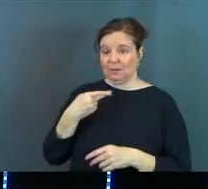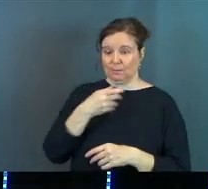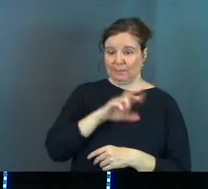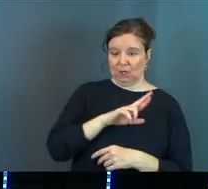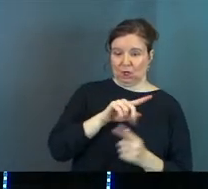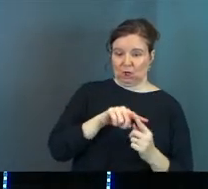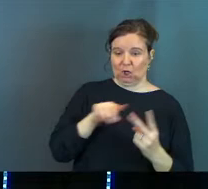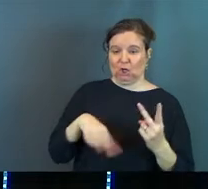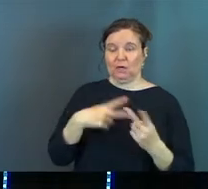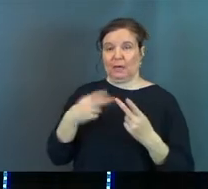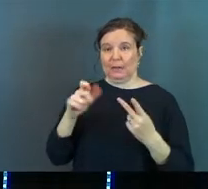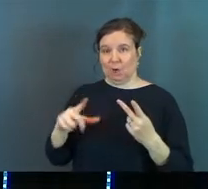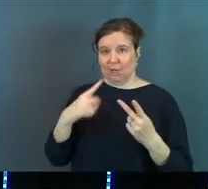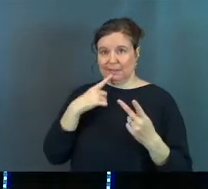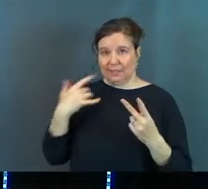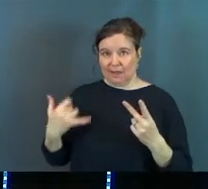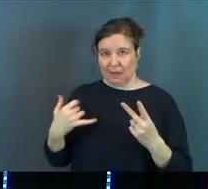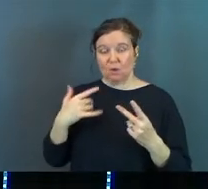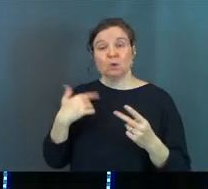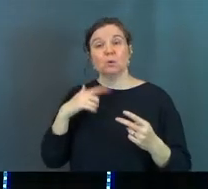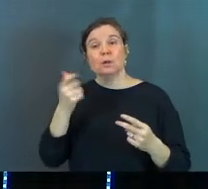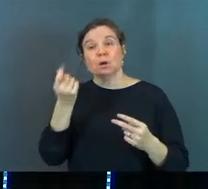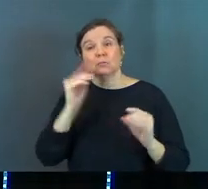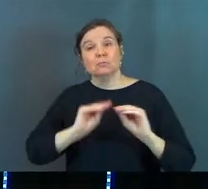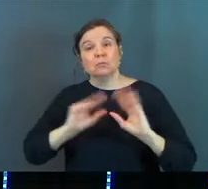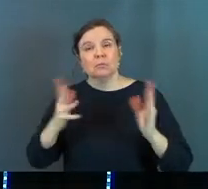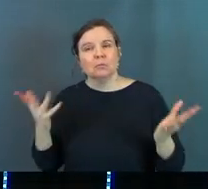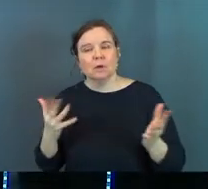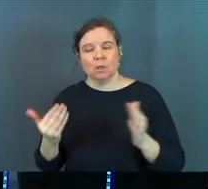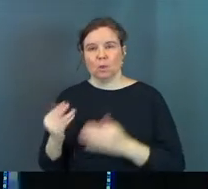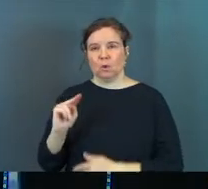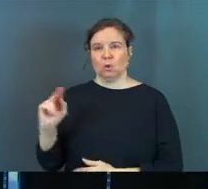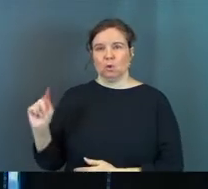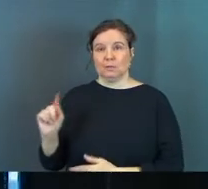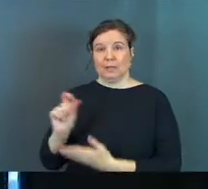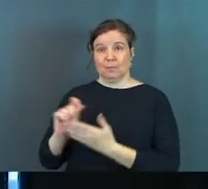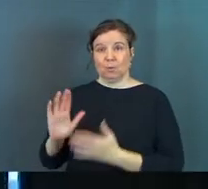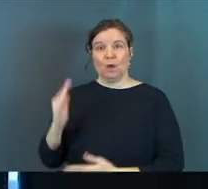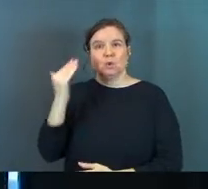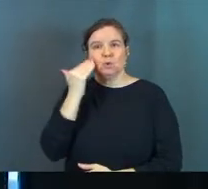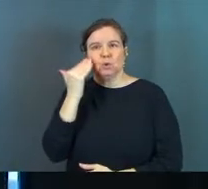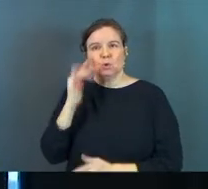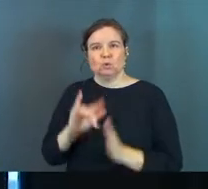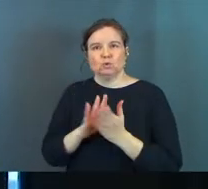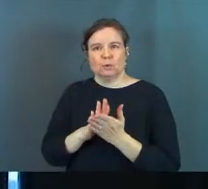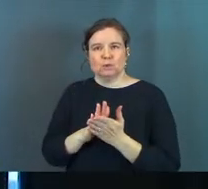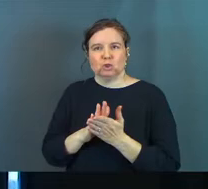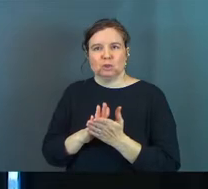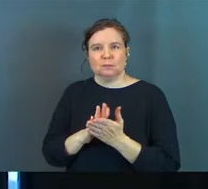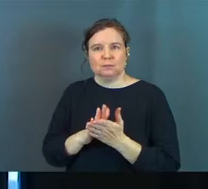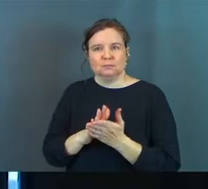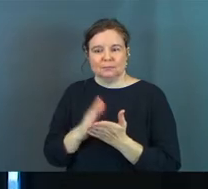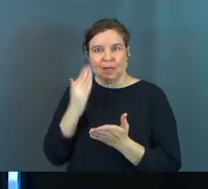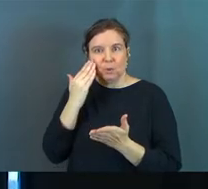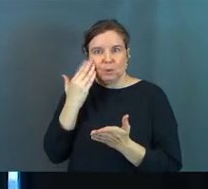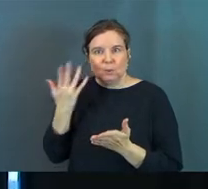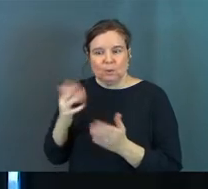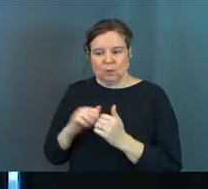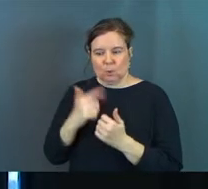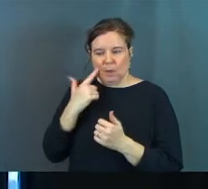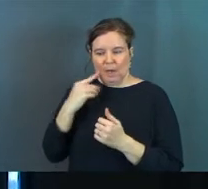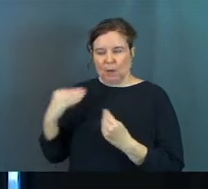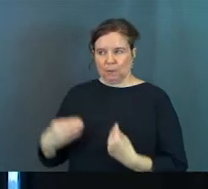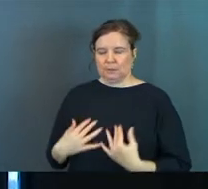before, we had Paul saying this now. And what you need to understand is the New Testament writers knew what Scripture was. And they knew